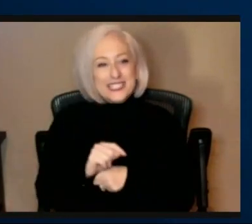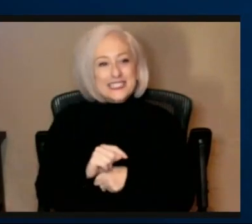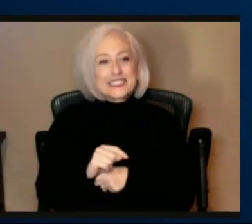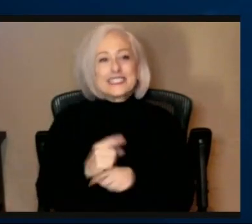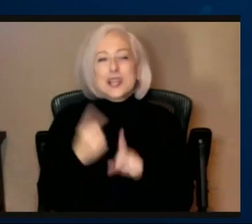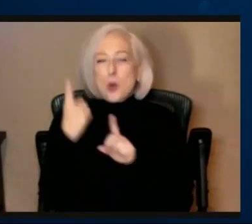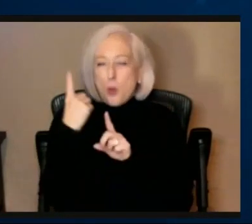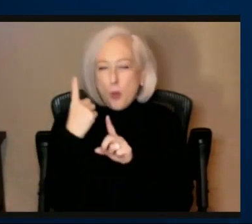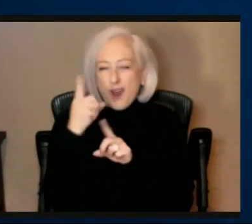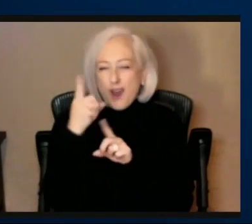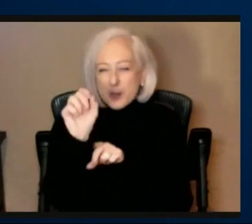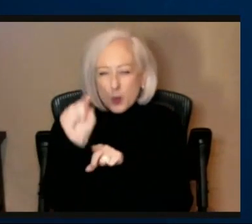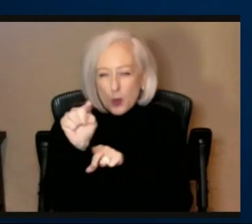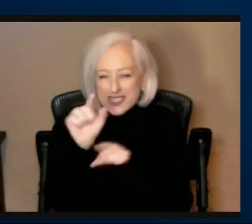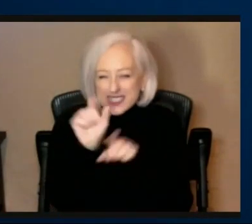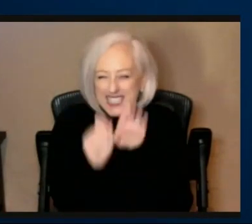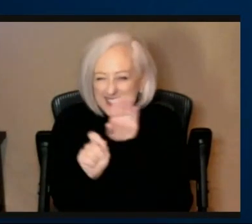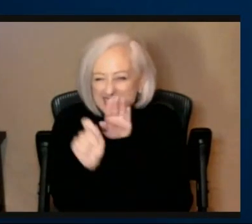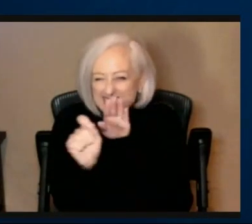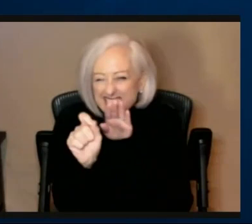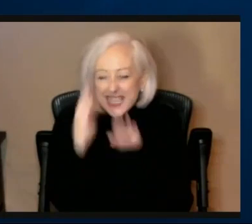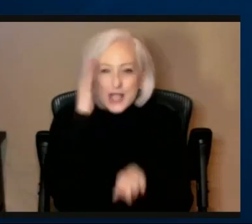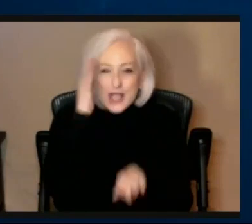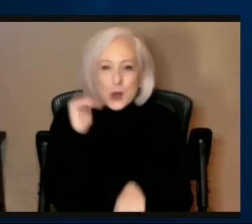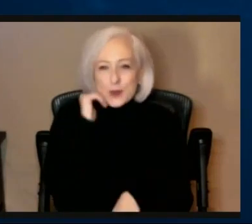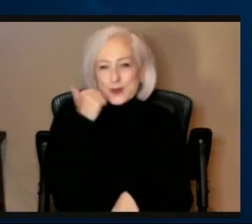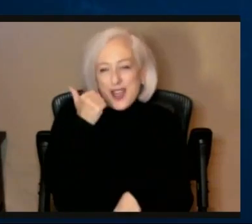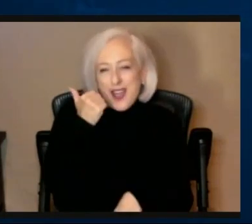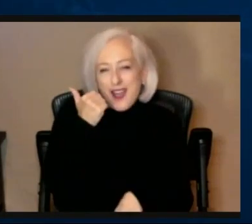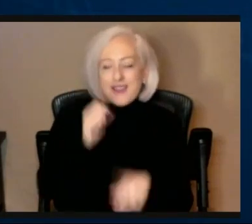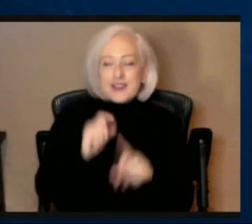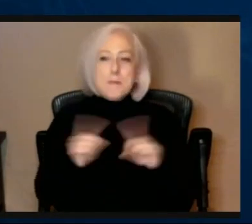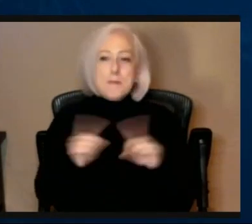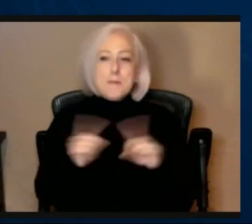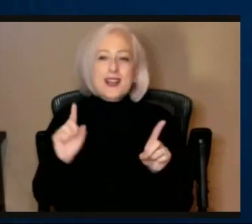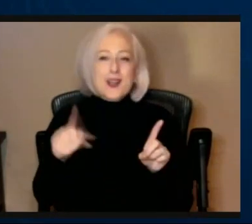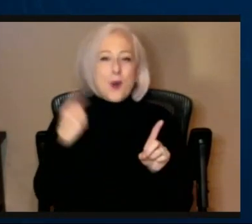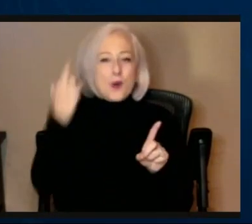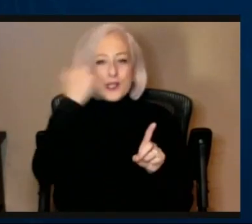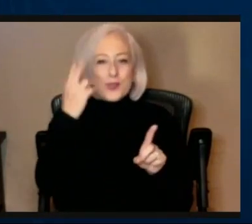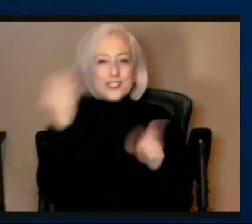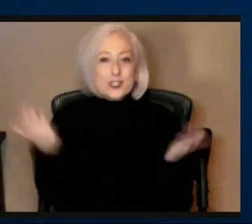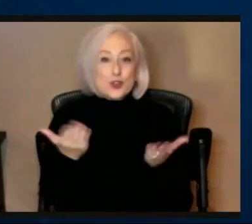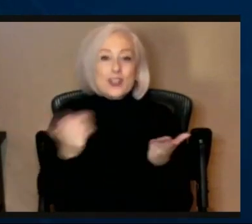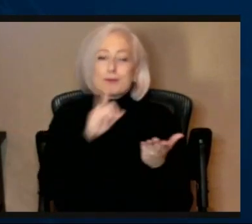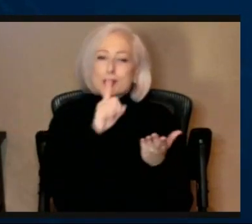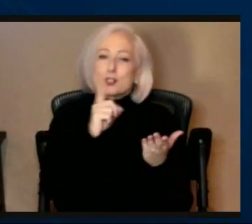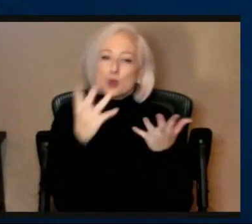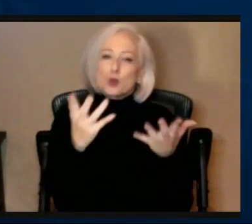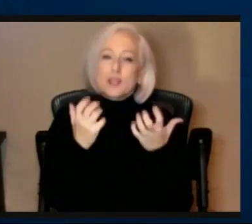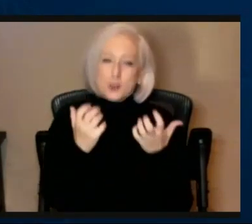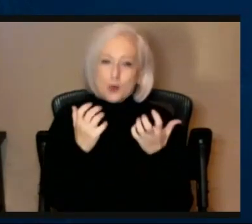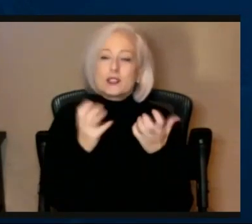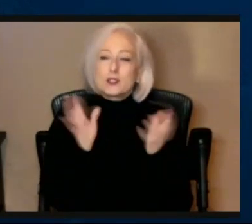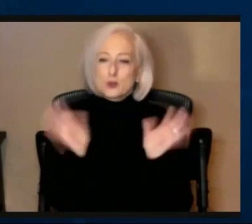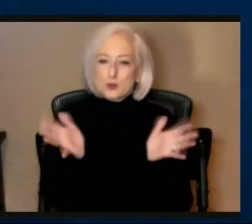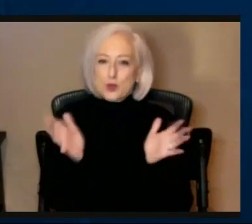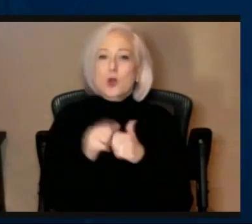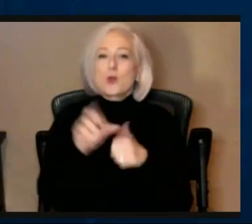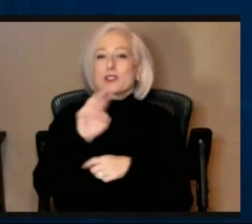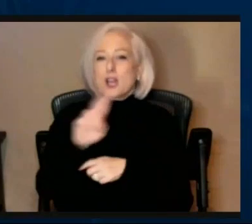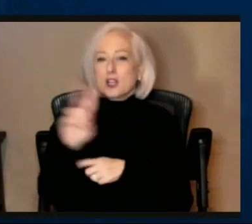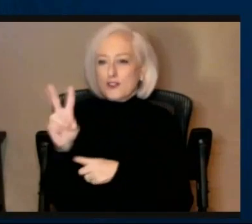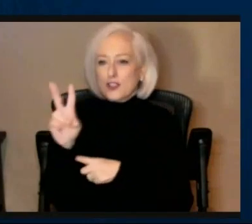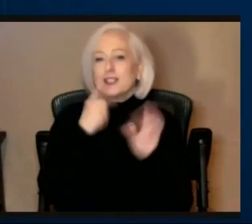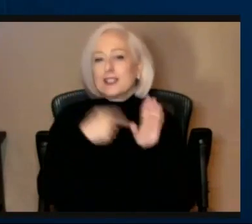question in. I know you're very shy. And like I said, the only reason I think you're here is because you really wanted to talk to Dr. V and show your appreciation.